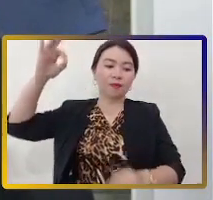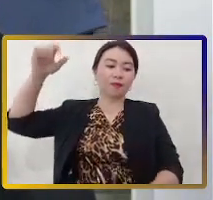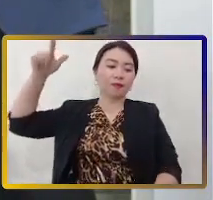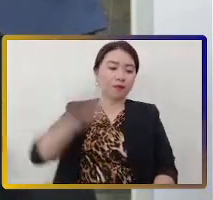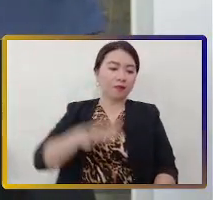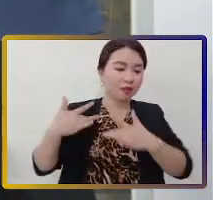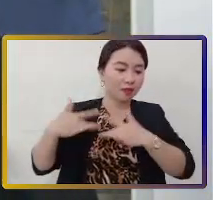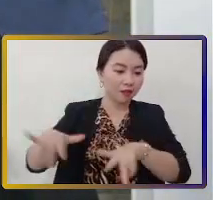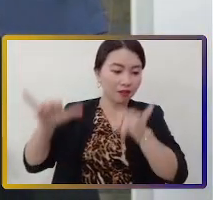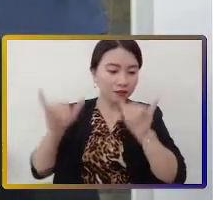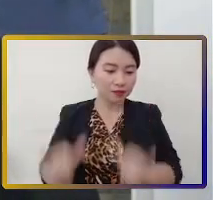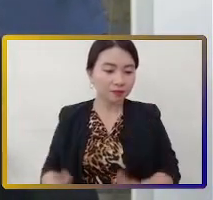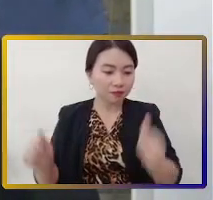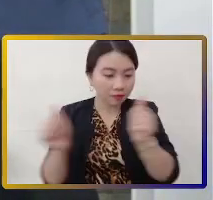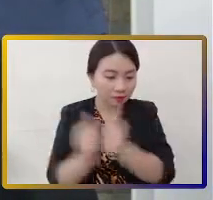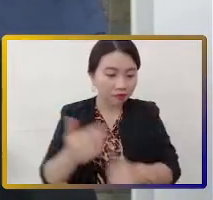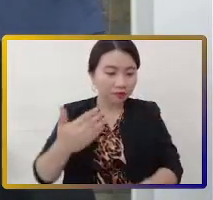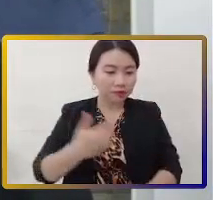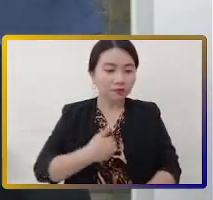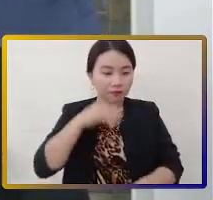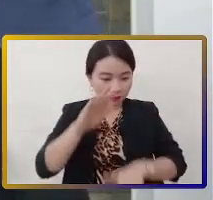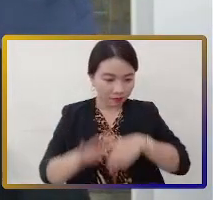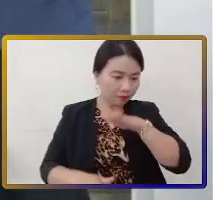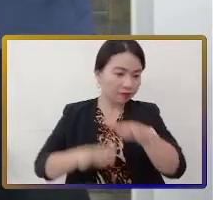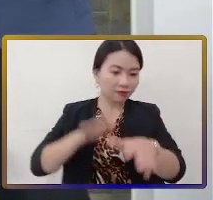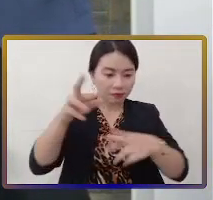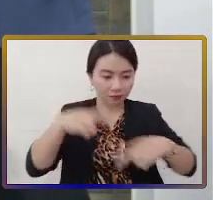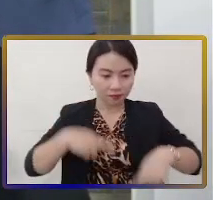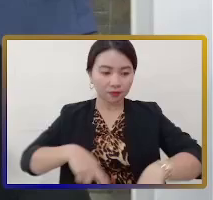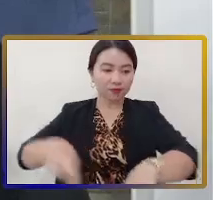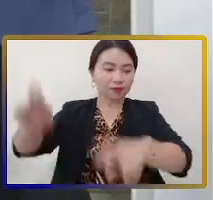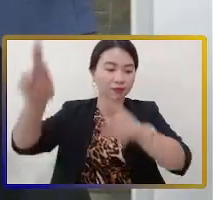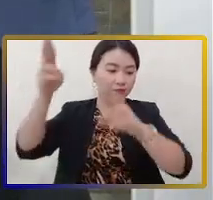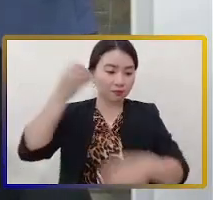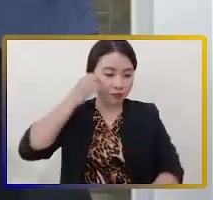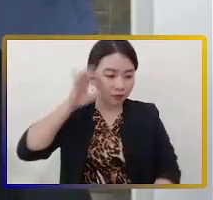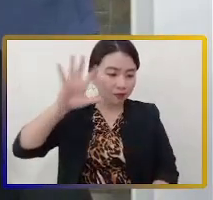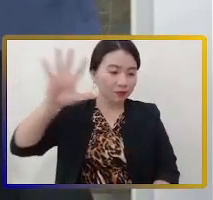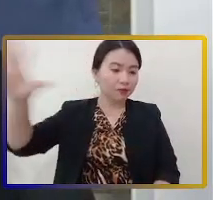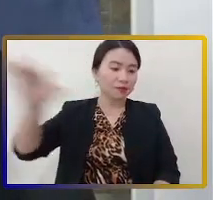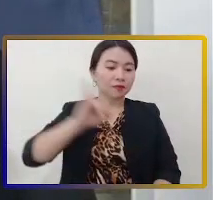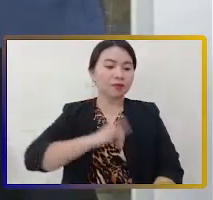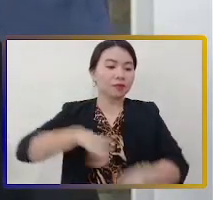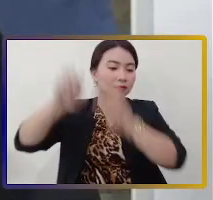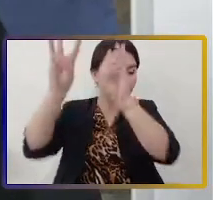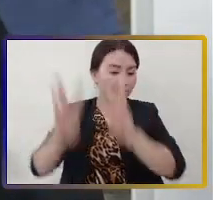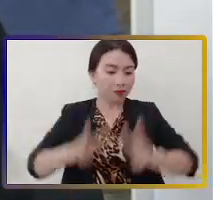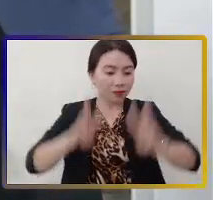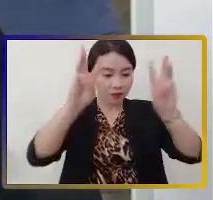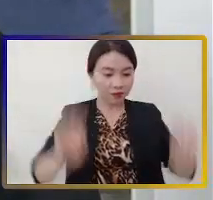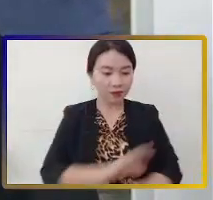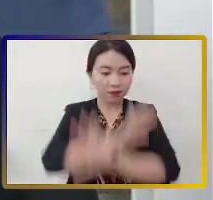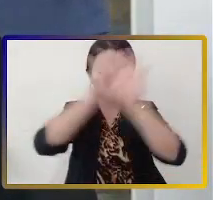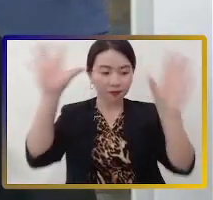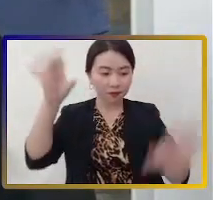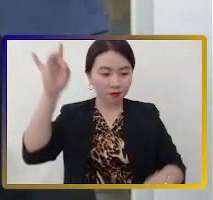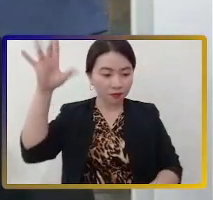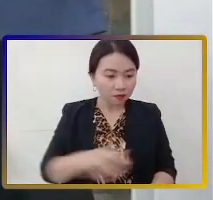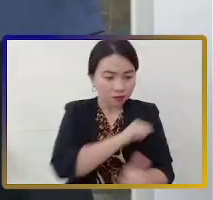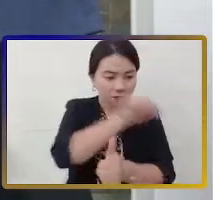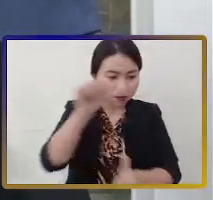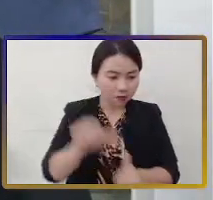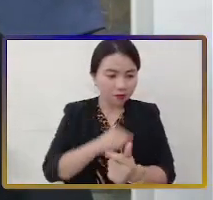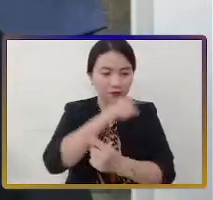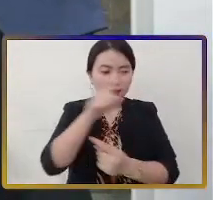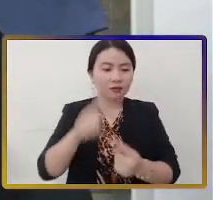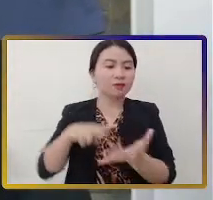soul. Grace and mercy stay beside me as I walk this road to home. A wall of shining light